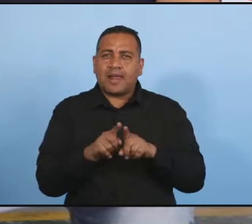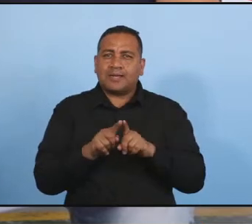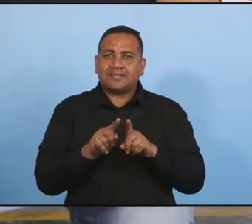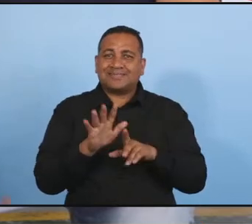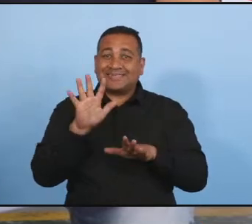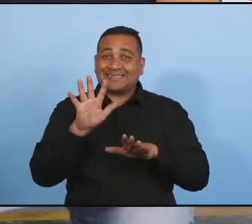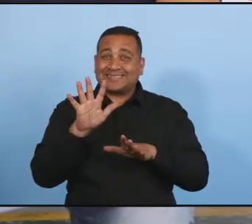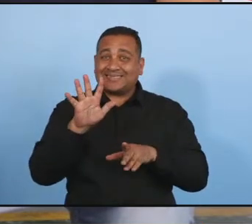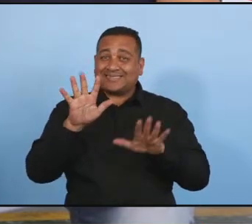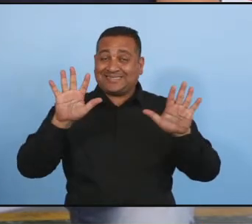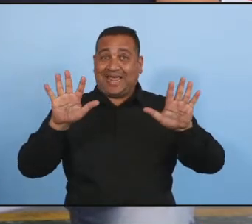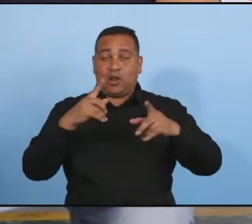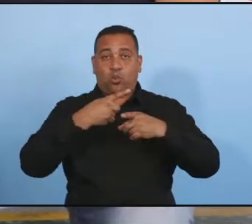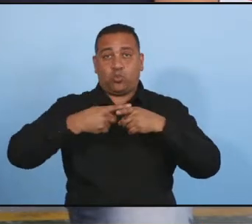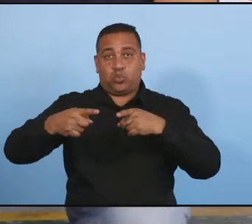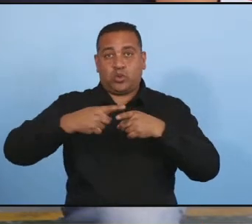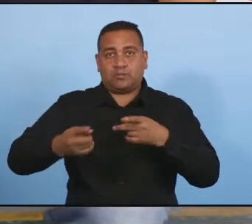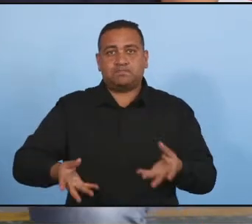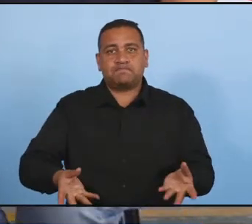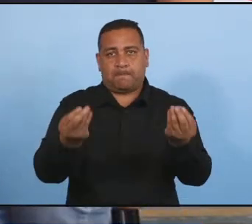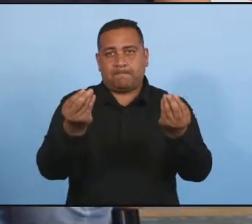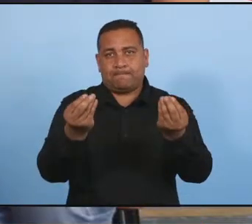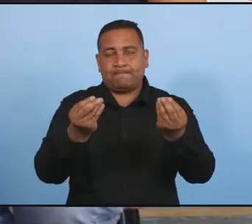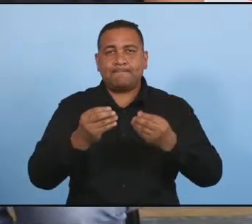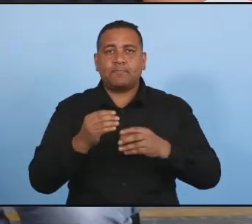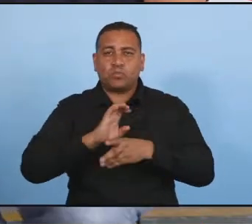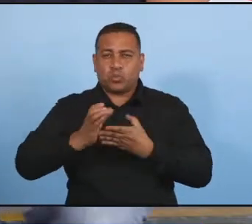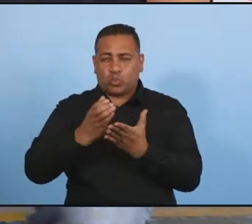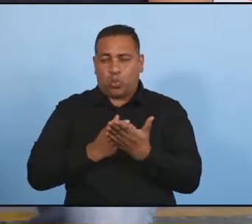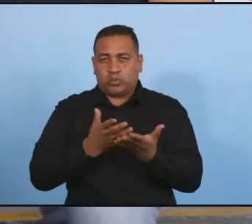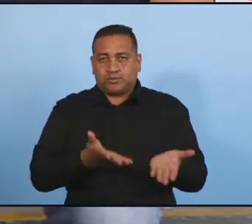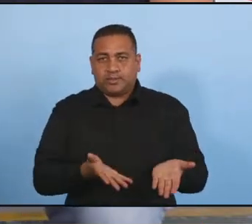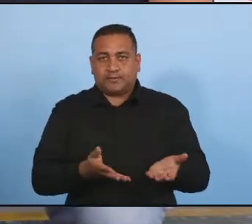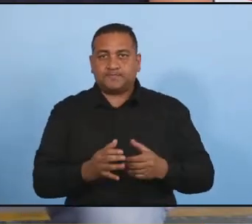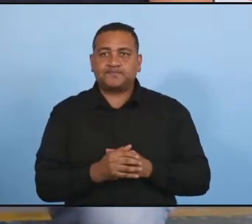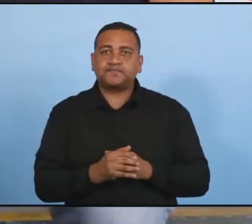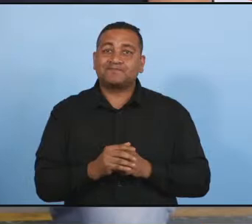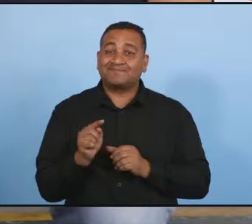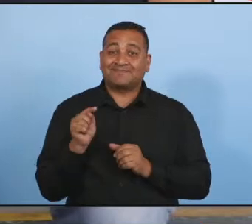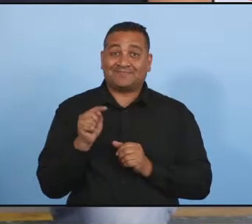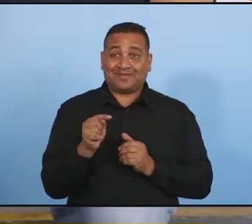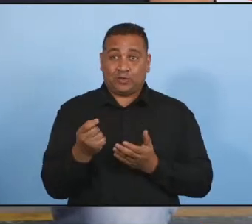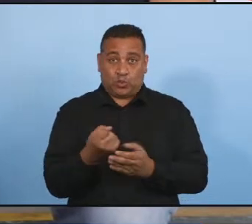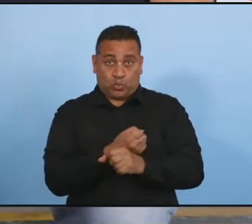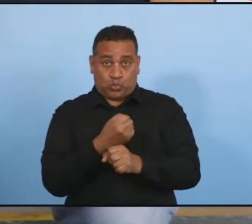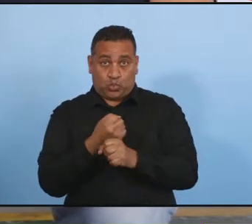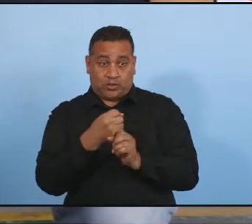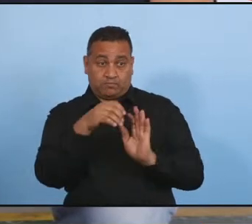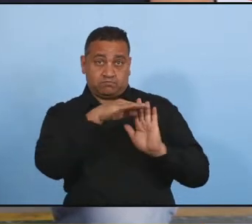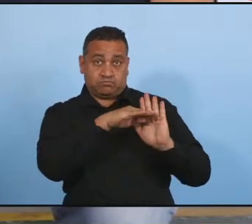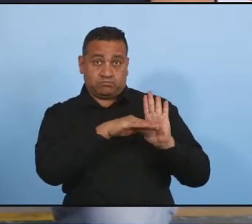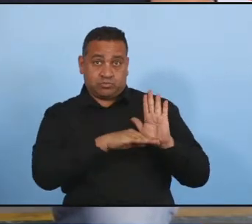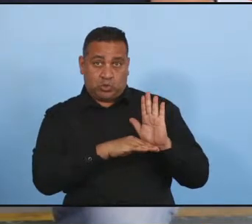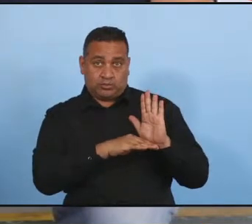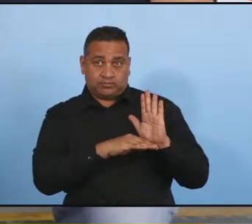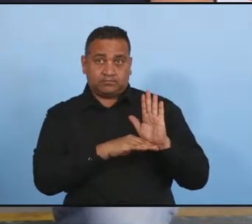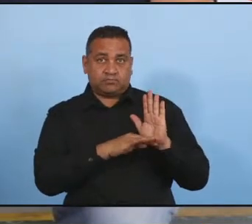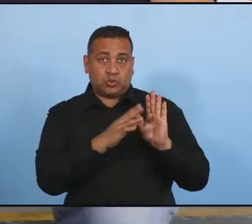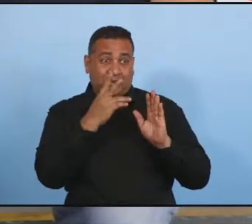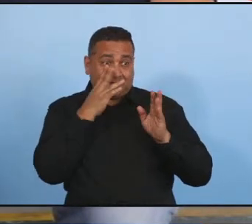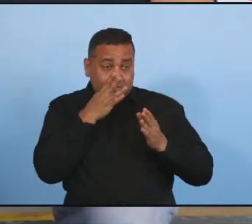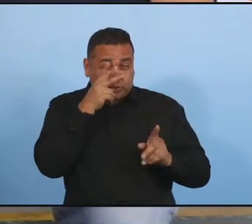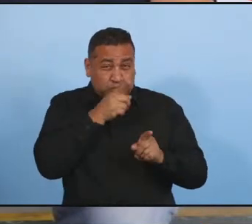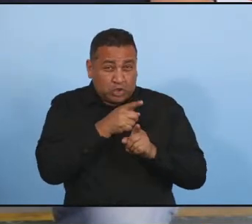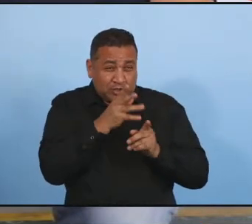on the skills. So the apprenticeship program would be one route. Okay. But we also have what we